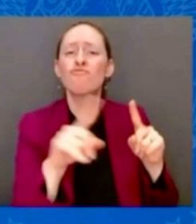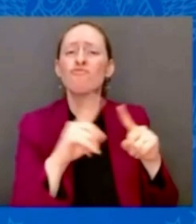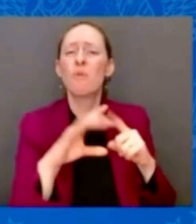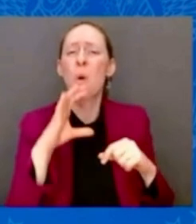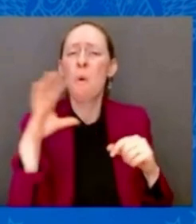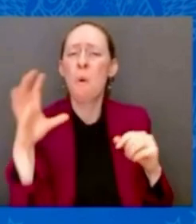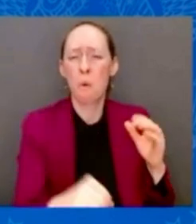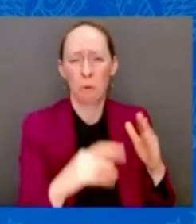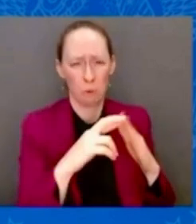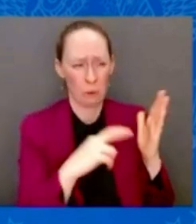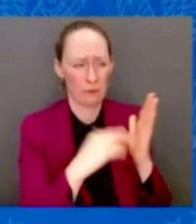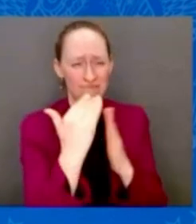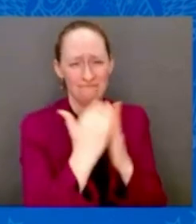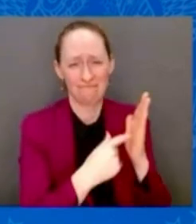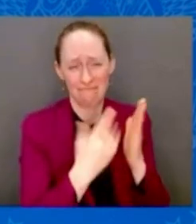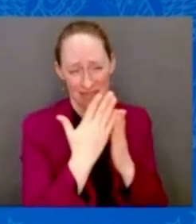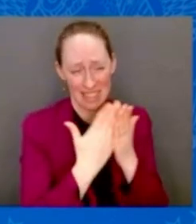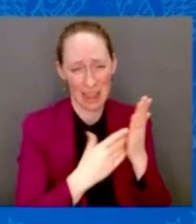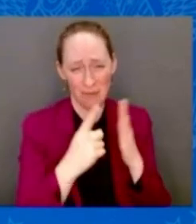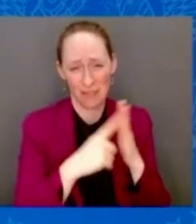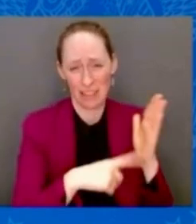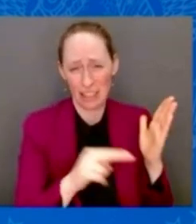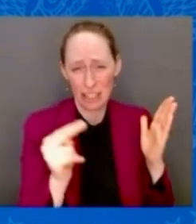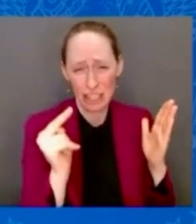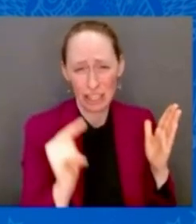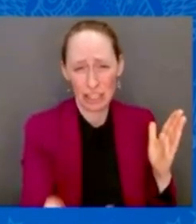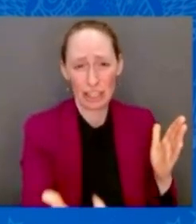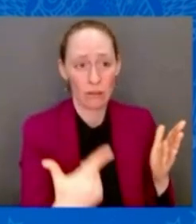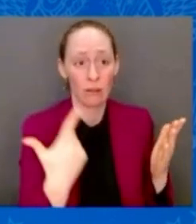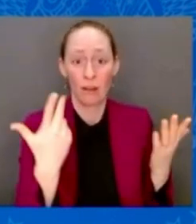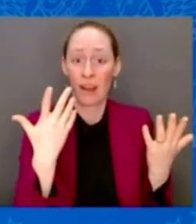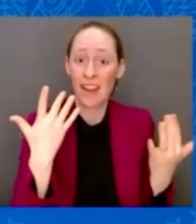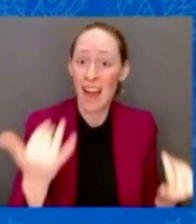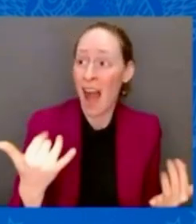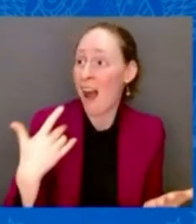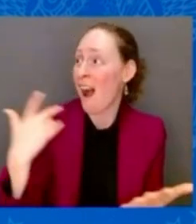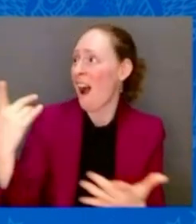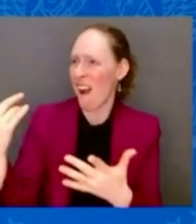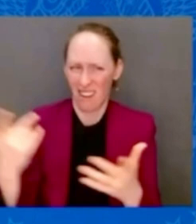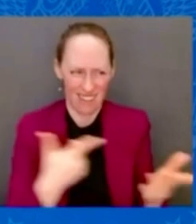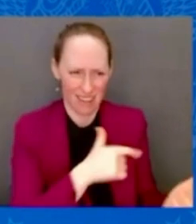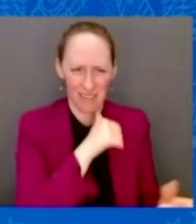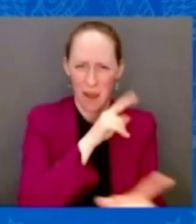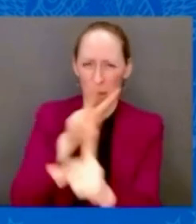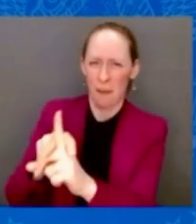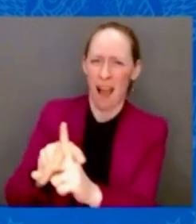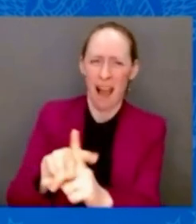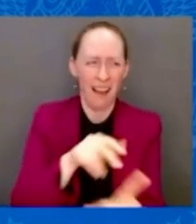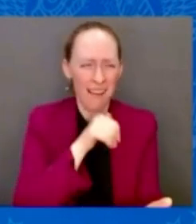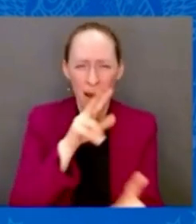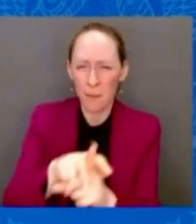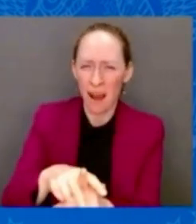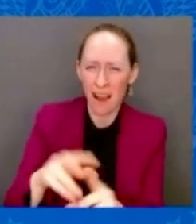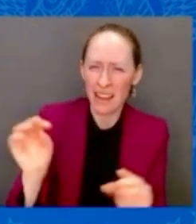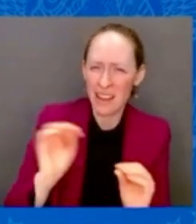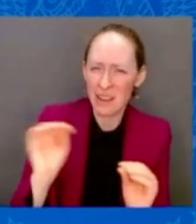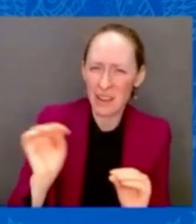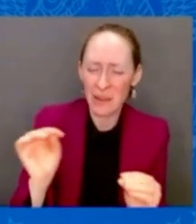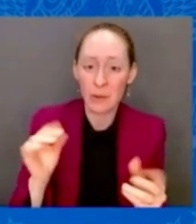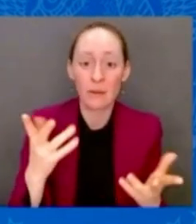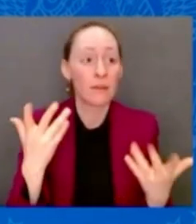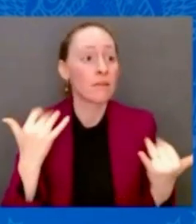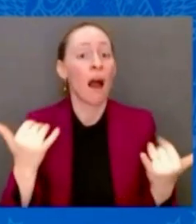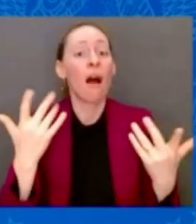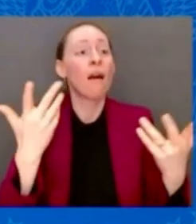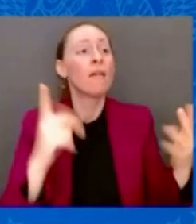they lag behind the latest innovations in protective equipment, industrial standards, and so much more. That's why